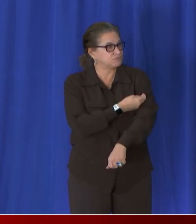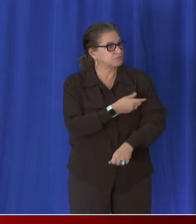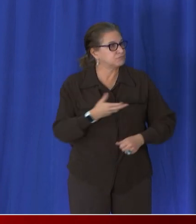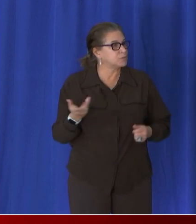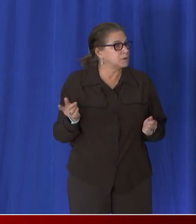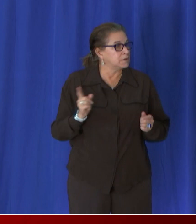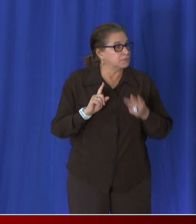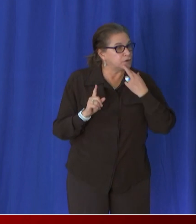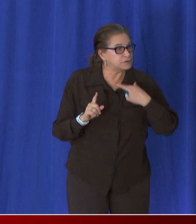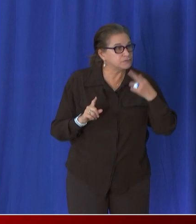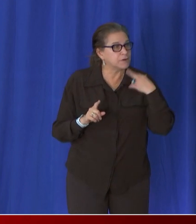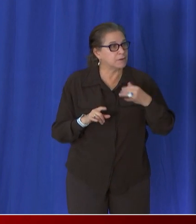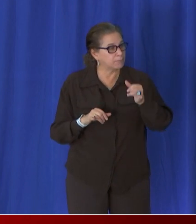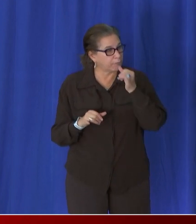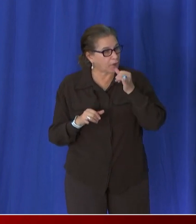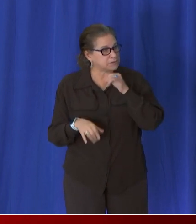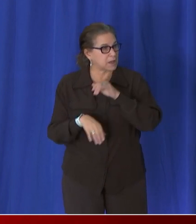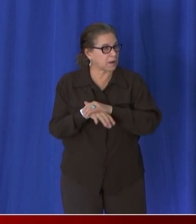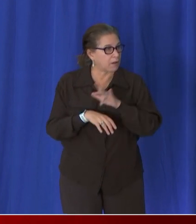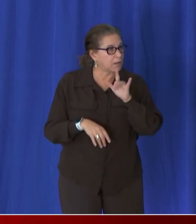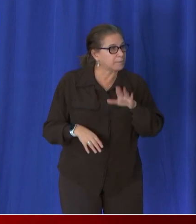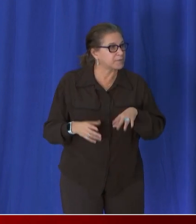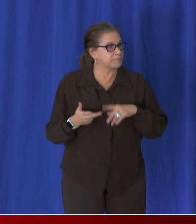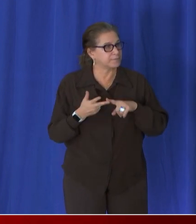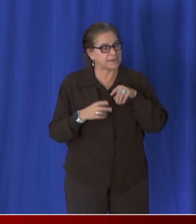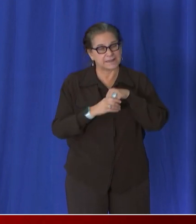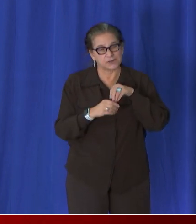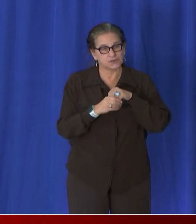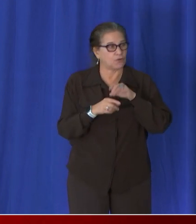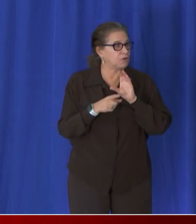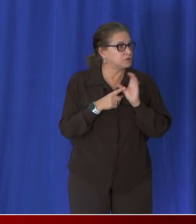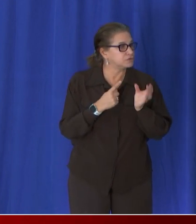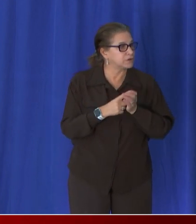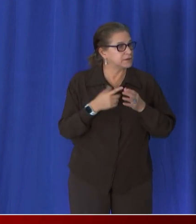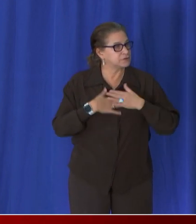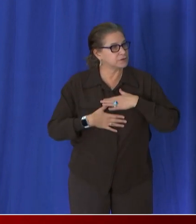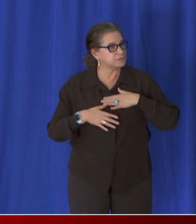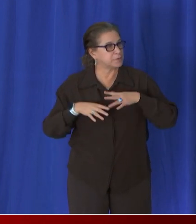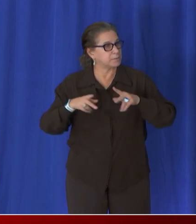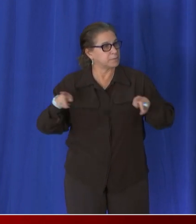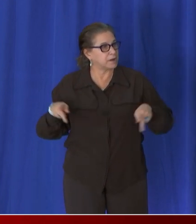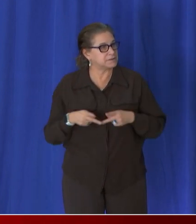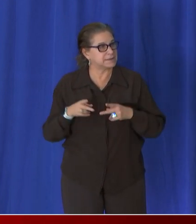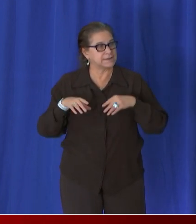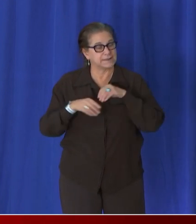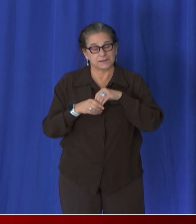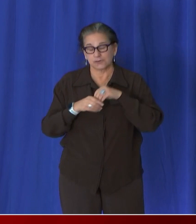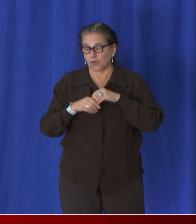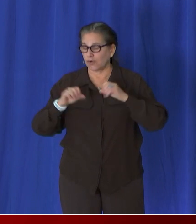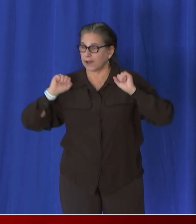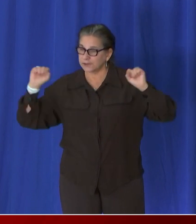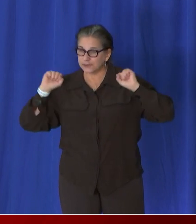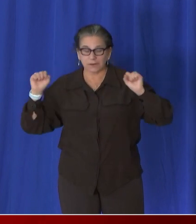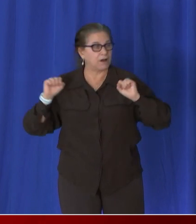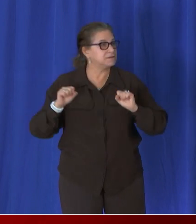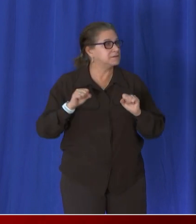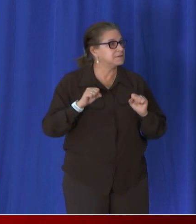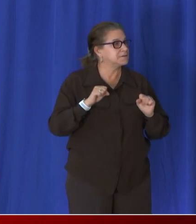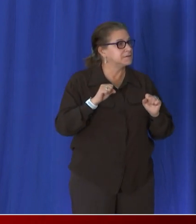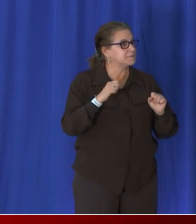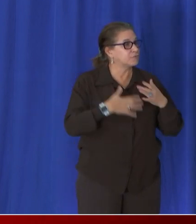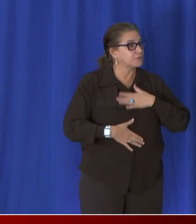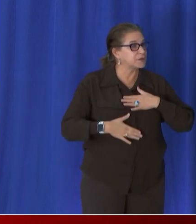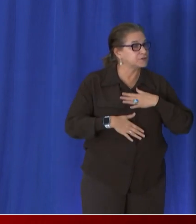establishments, and indoor event and meeting establishments. People will be able